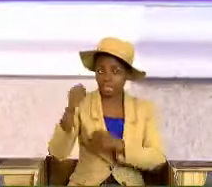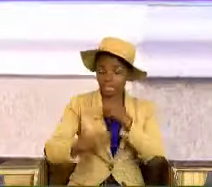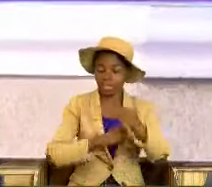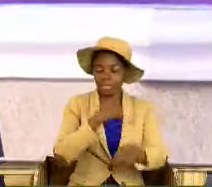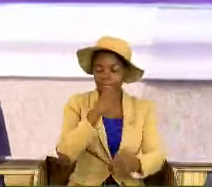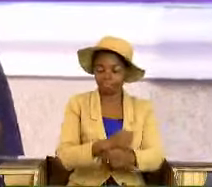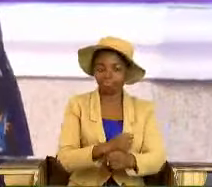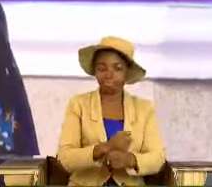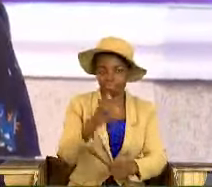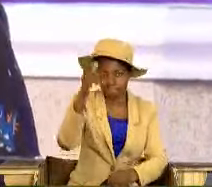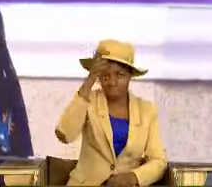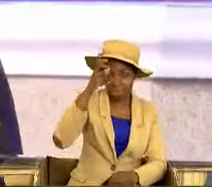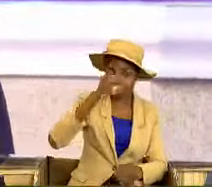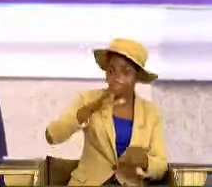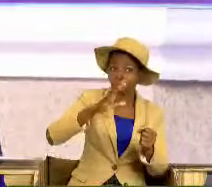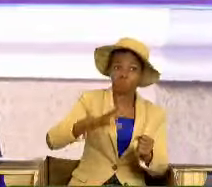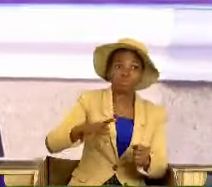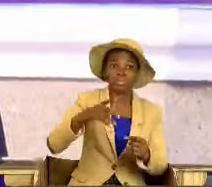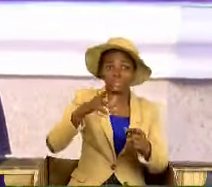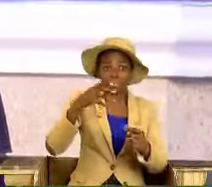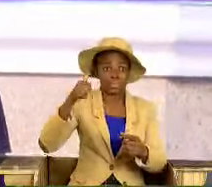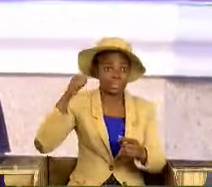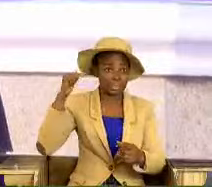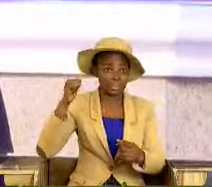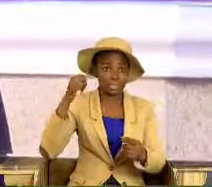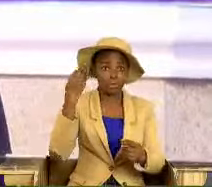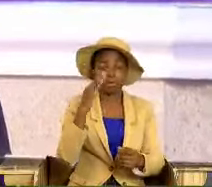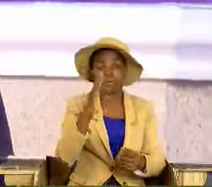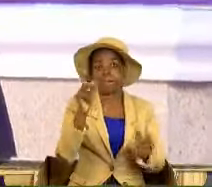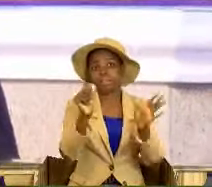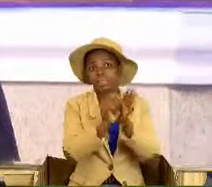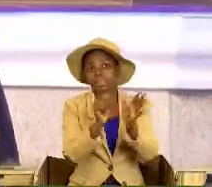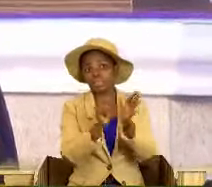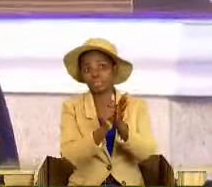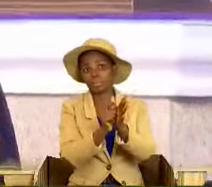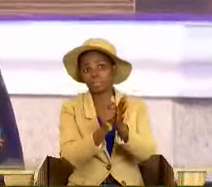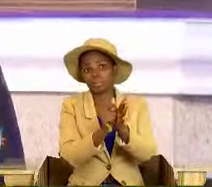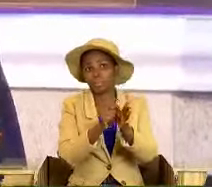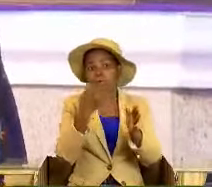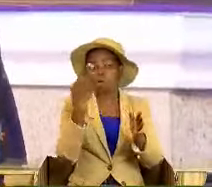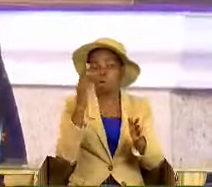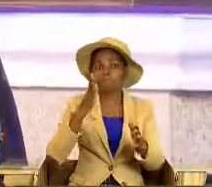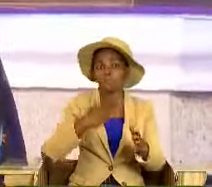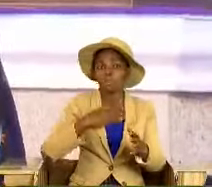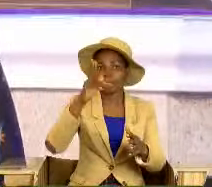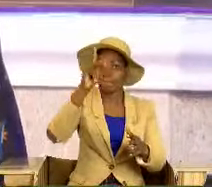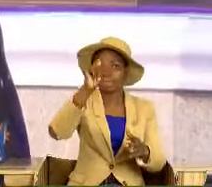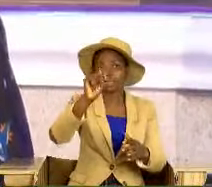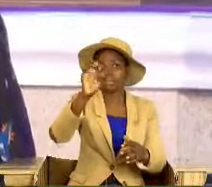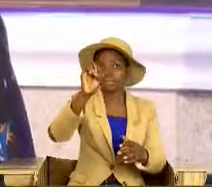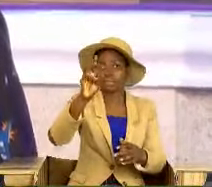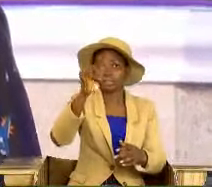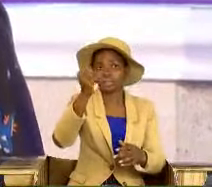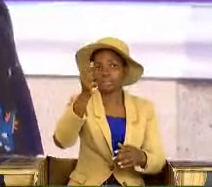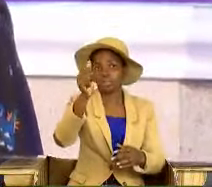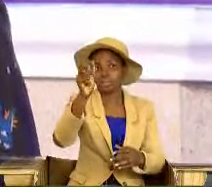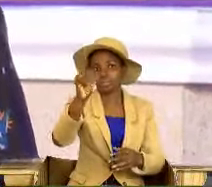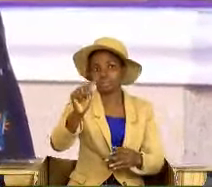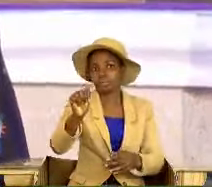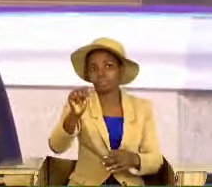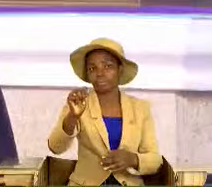for testimonies my team go to three semifinals and one finals and we lost the four good